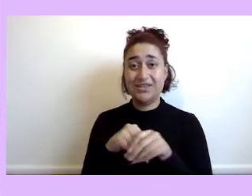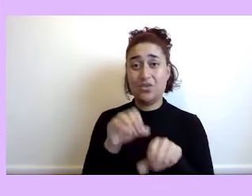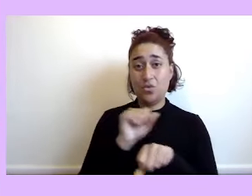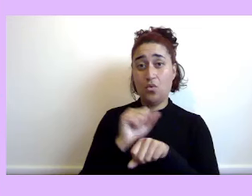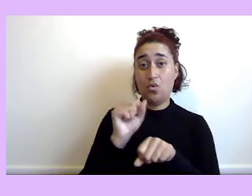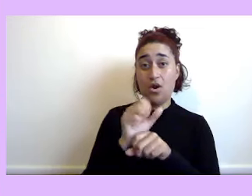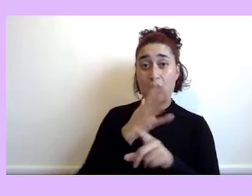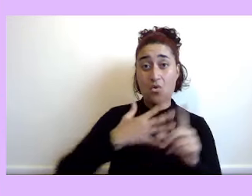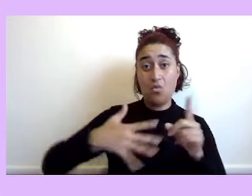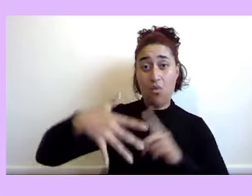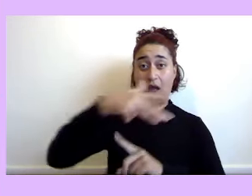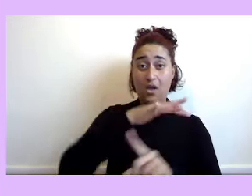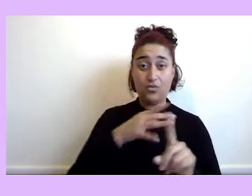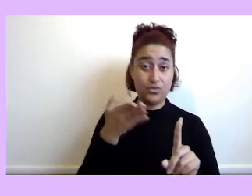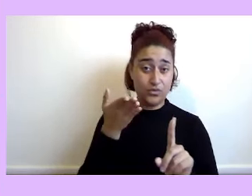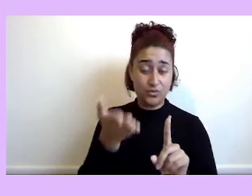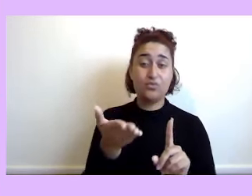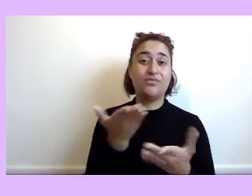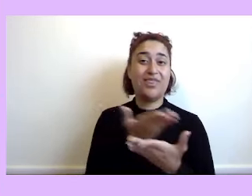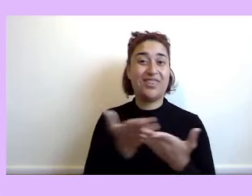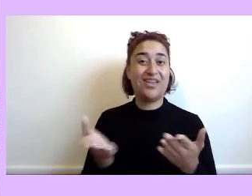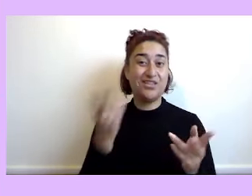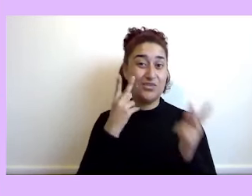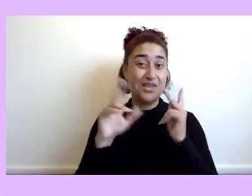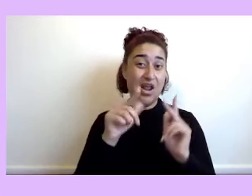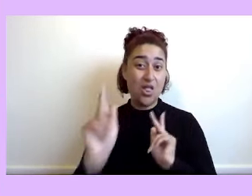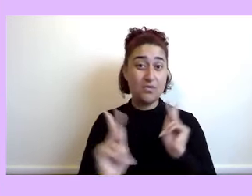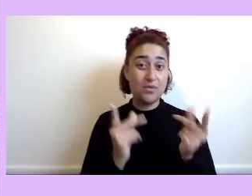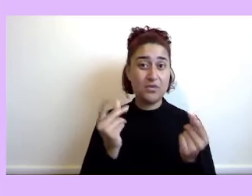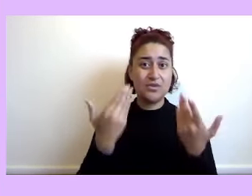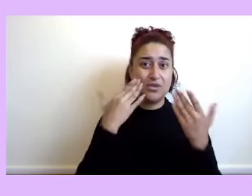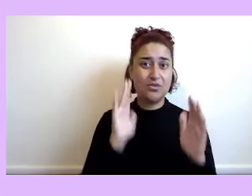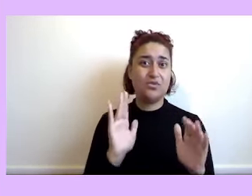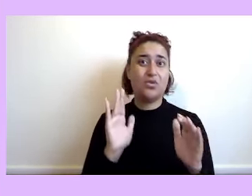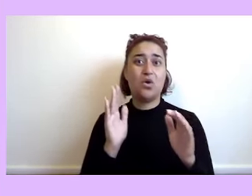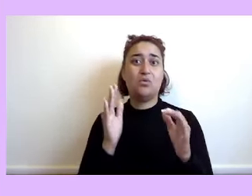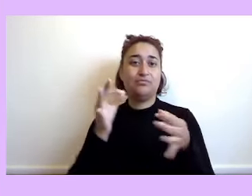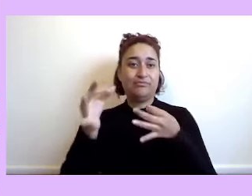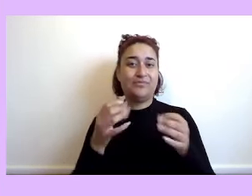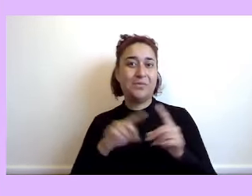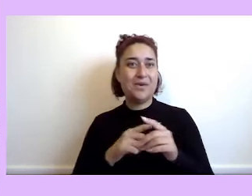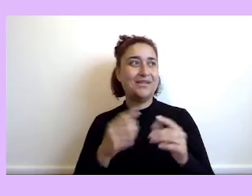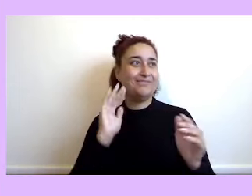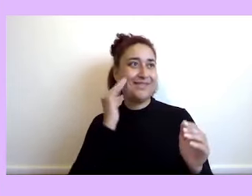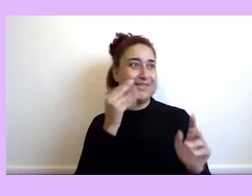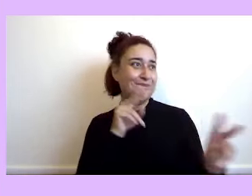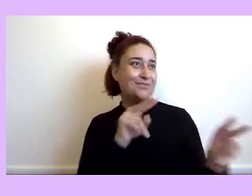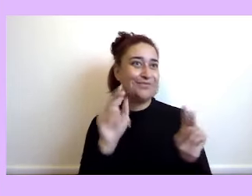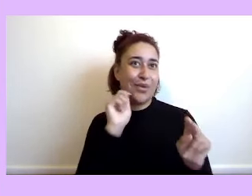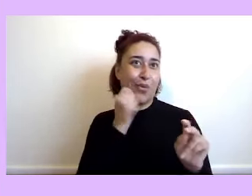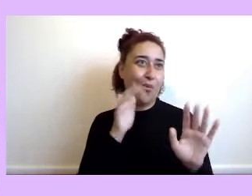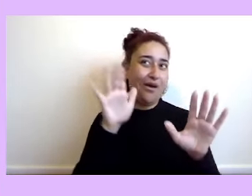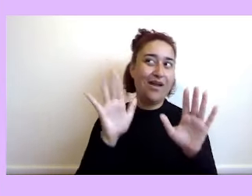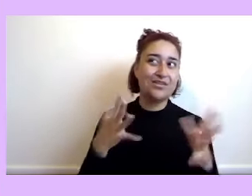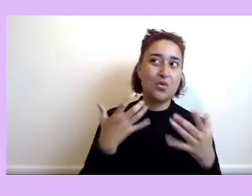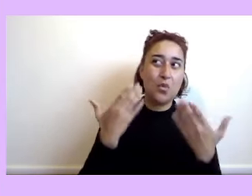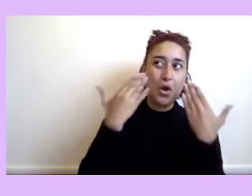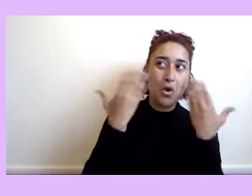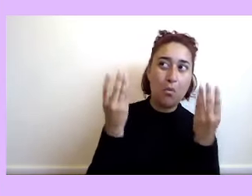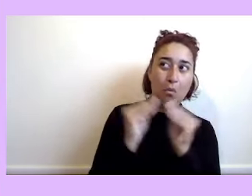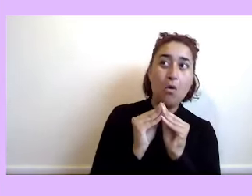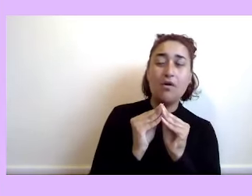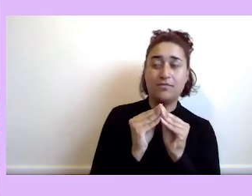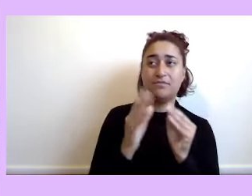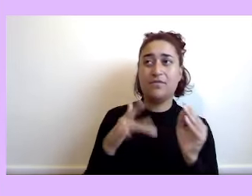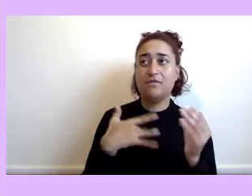around you? Stuff that you've seen other people do, you don't know a lot of detail, but it seems really great and cool and you want to know more. Feel free to name check those